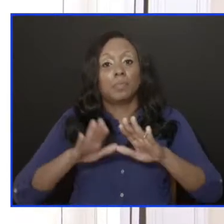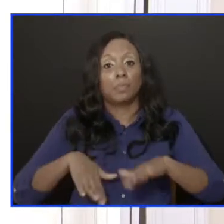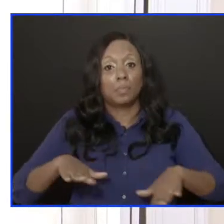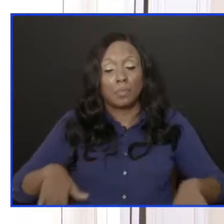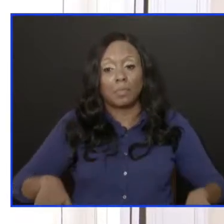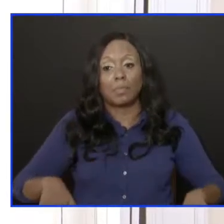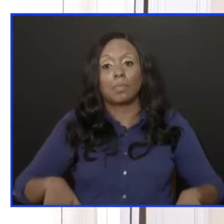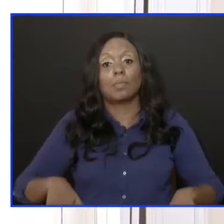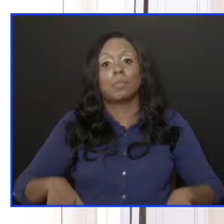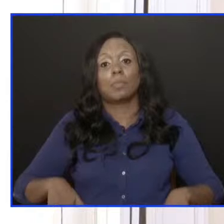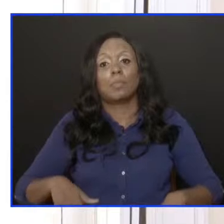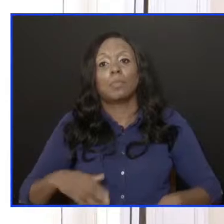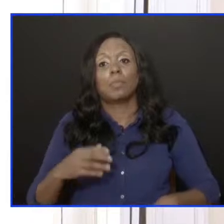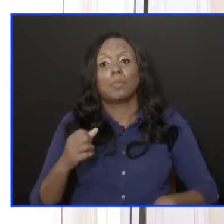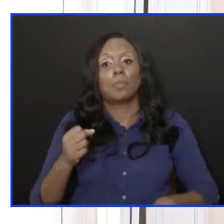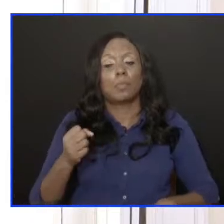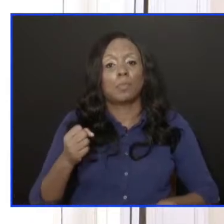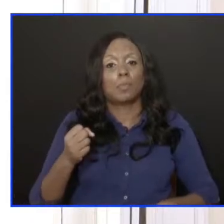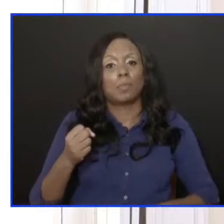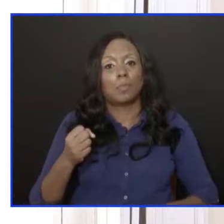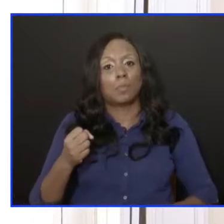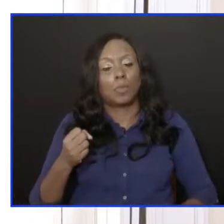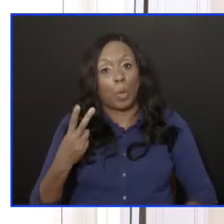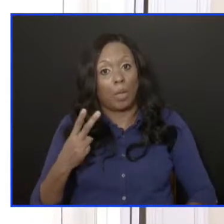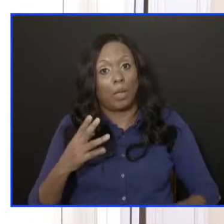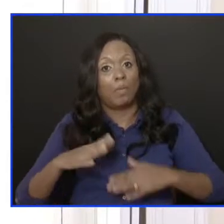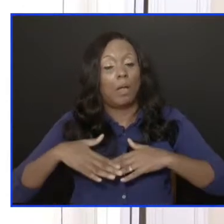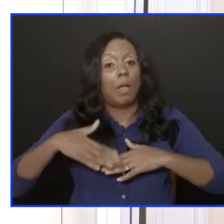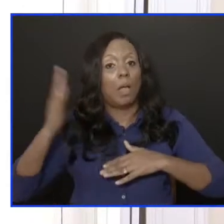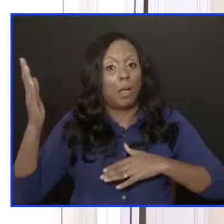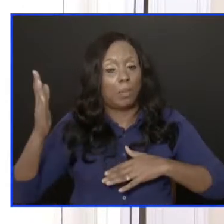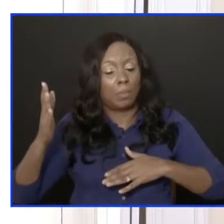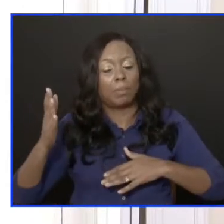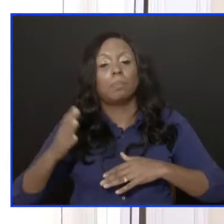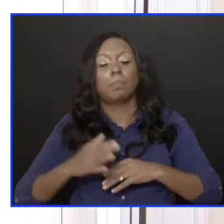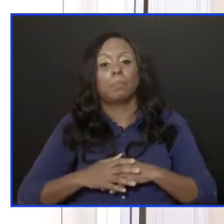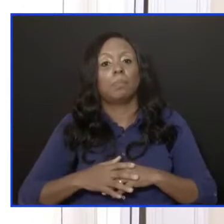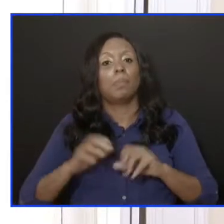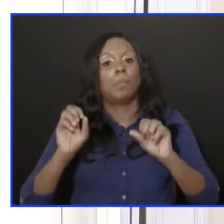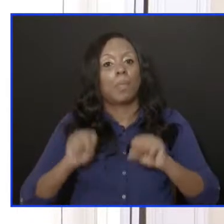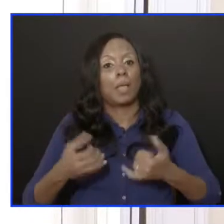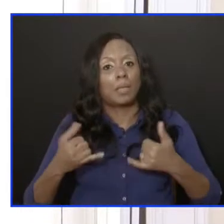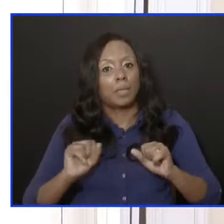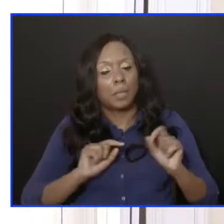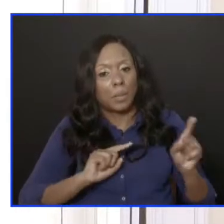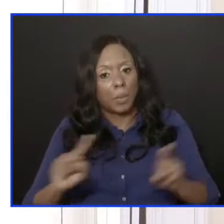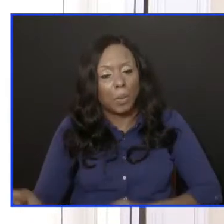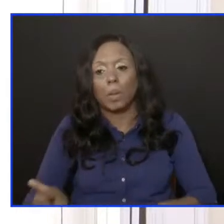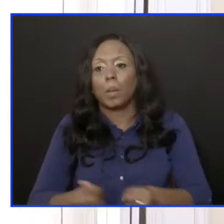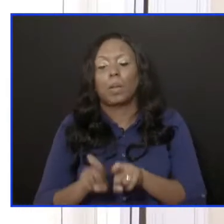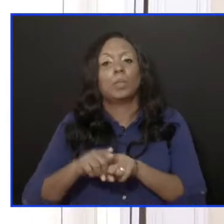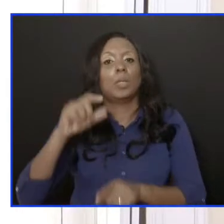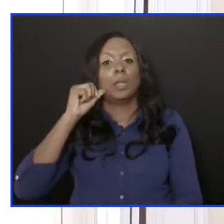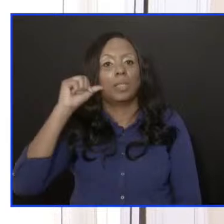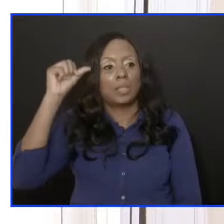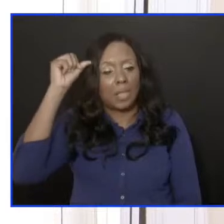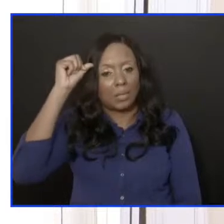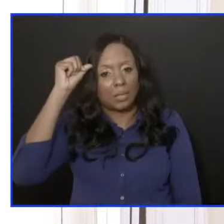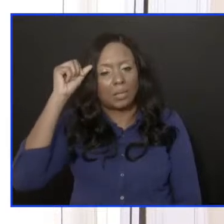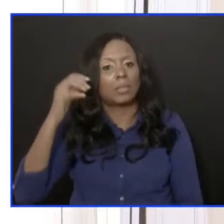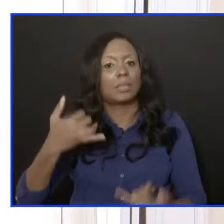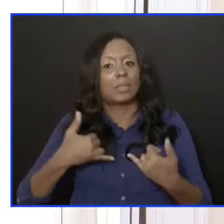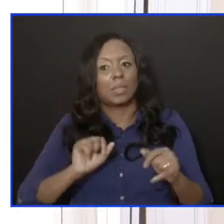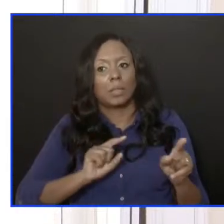to ensure that they receive the greatest possible protection that they can. With respect to